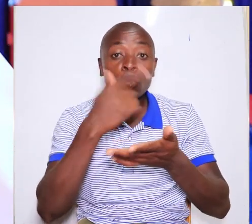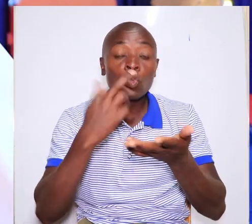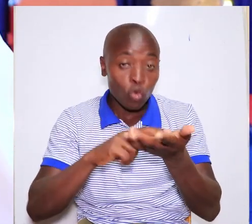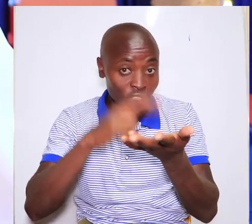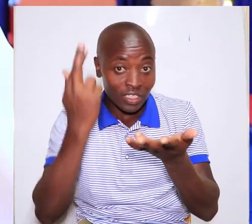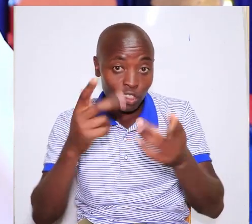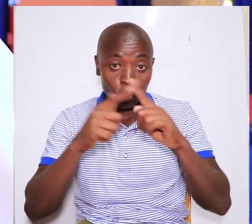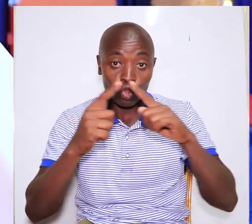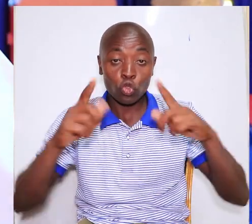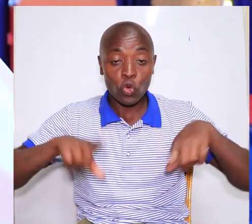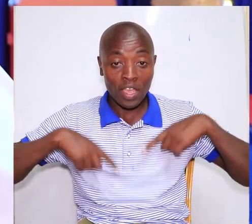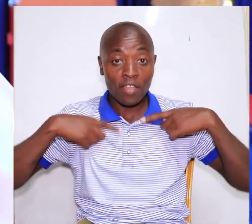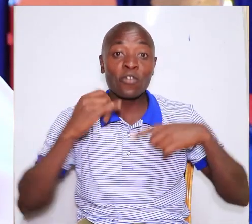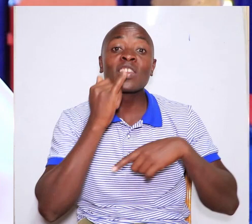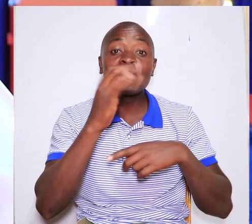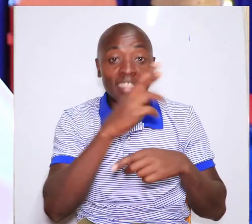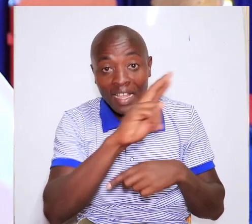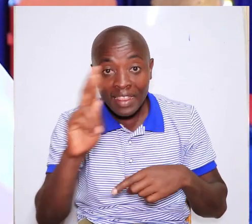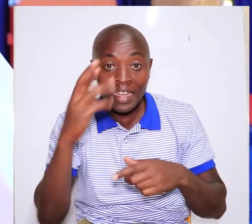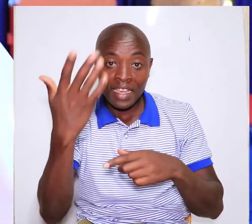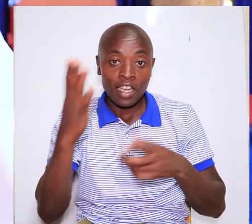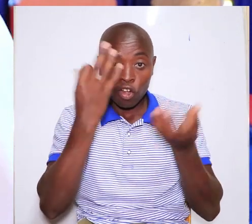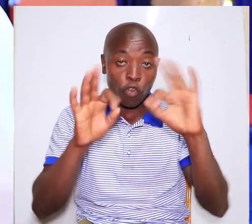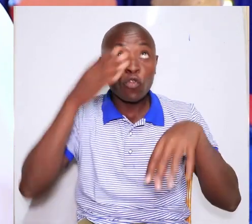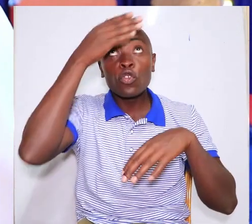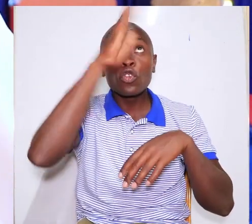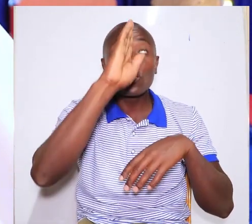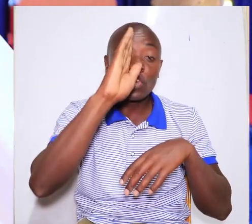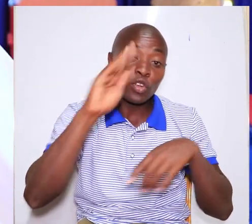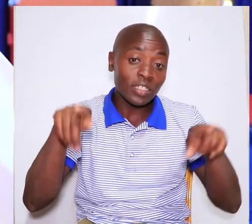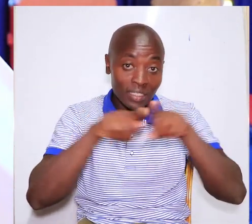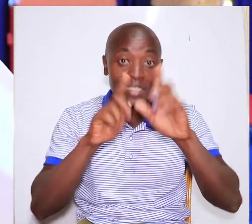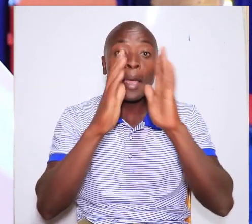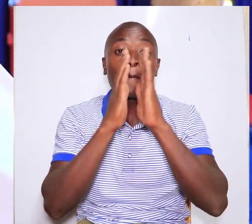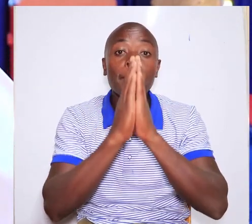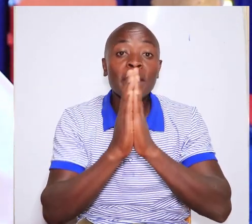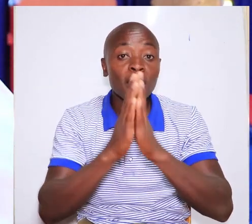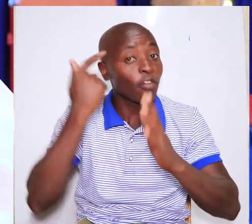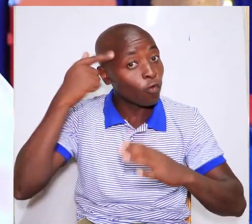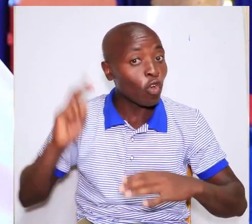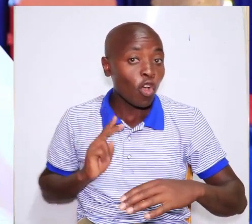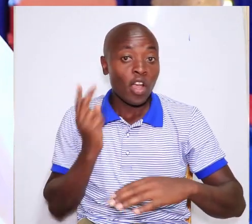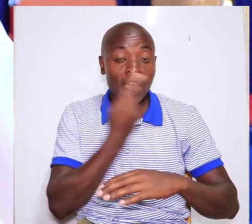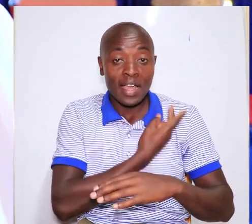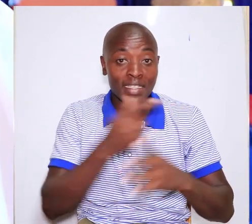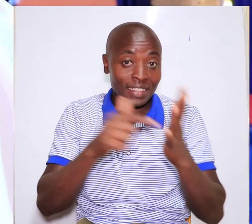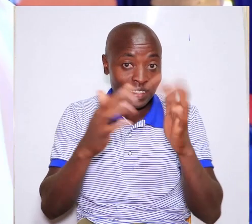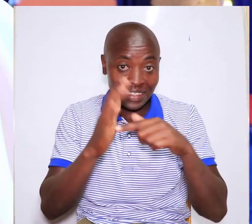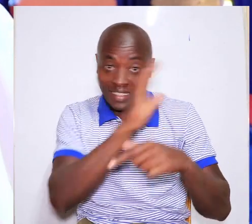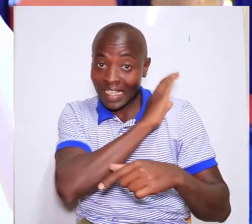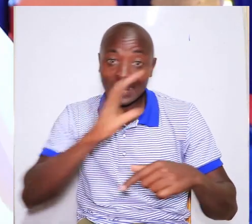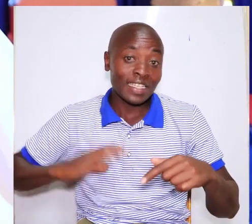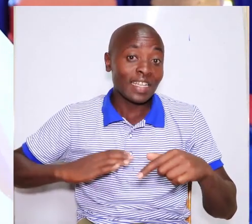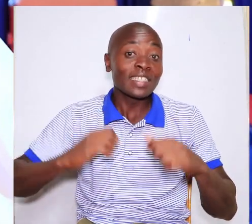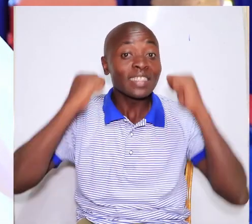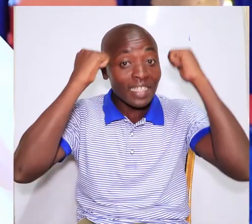life, is at the right hand of God and is also interceding for us. Jesus Christ